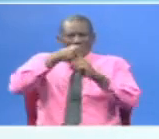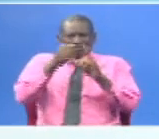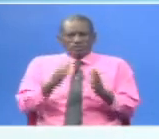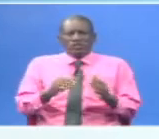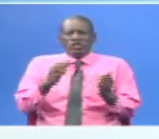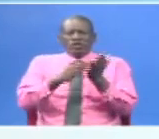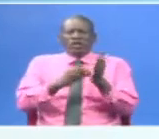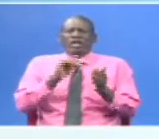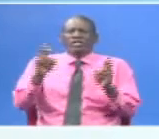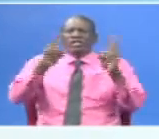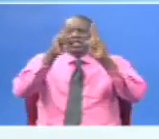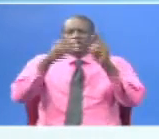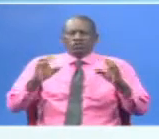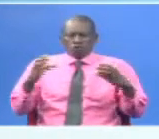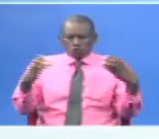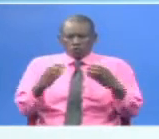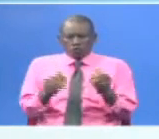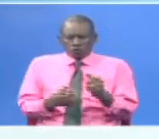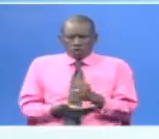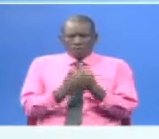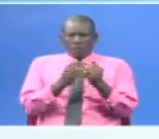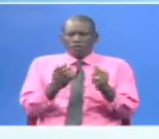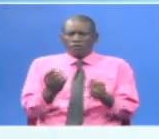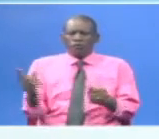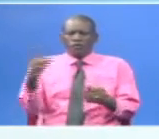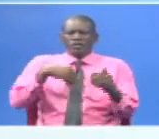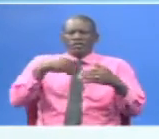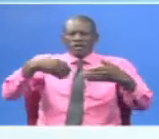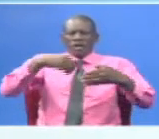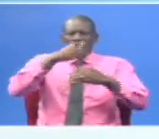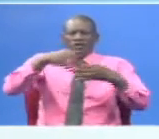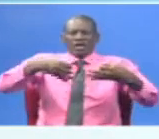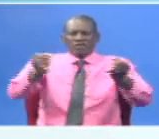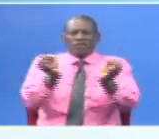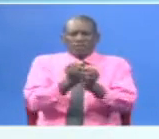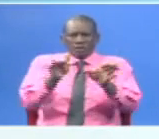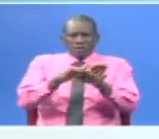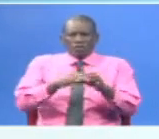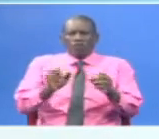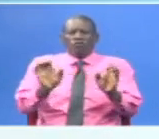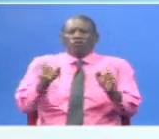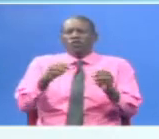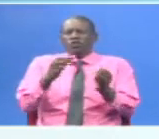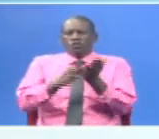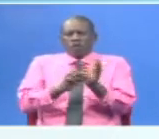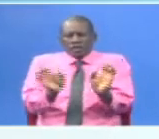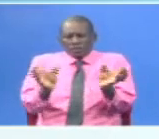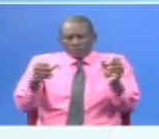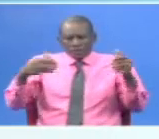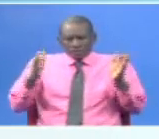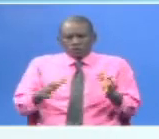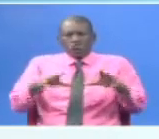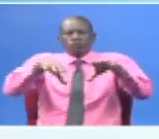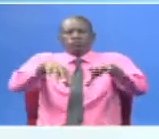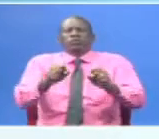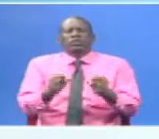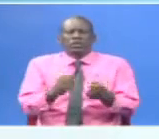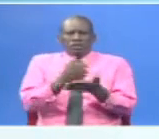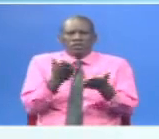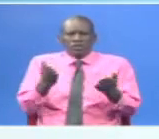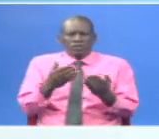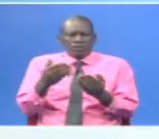community to intervene just days after the family members of a Ugandan journalist were kidnapped, something she believes was triggered by